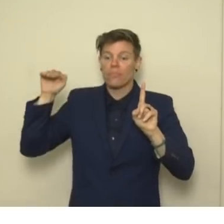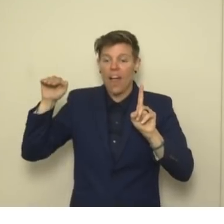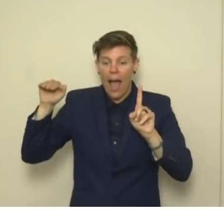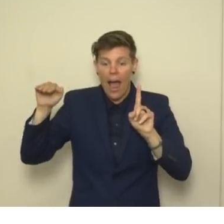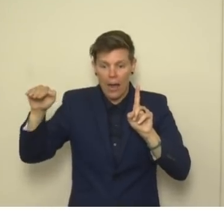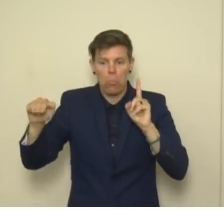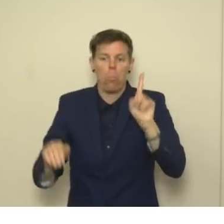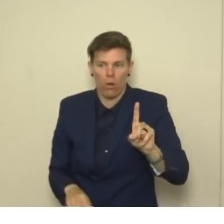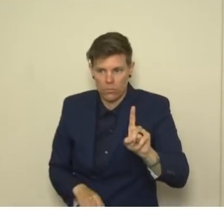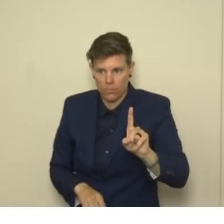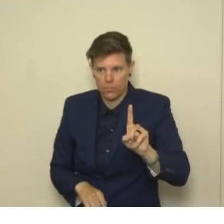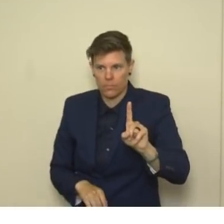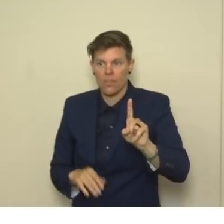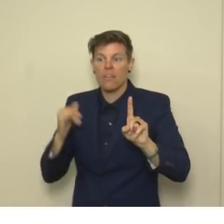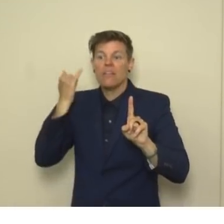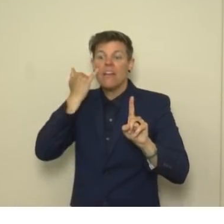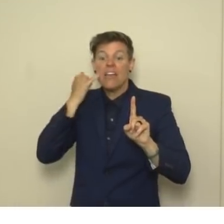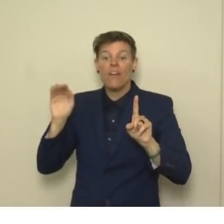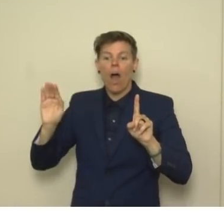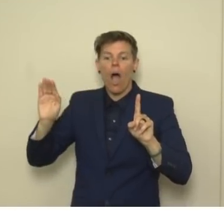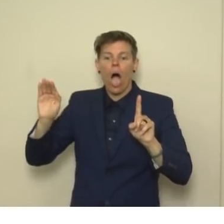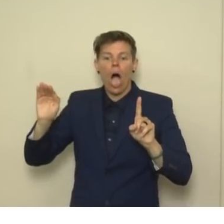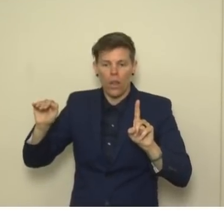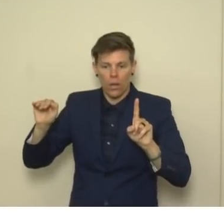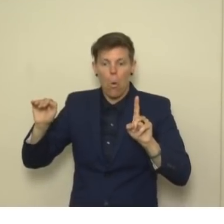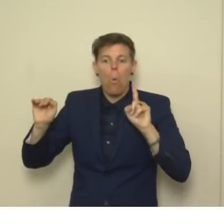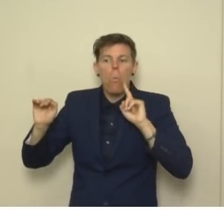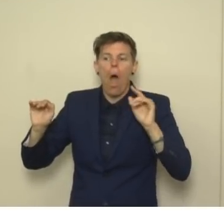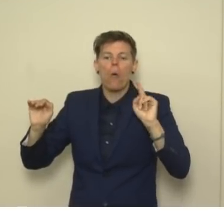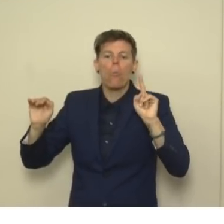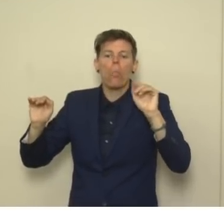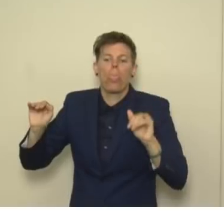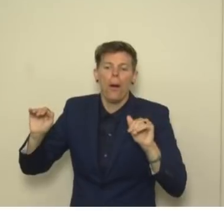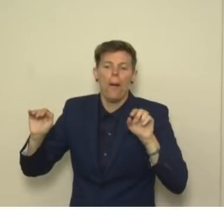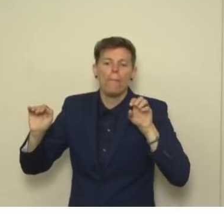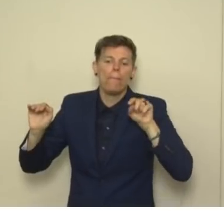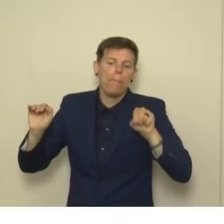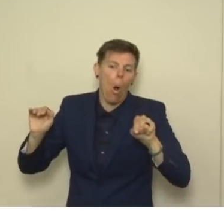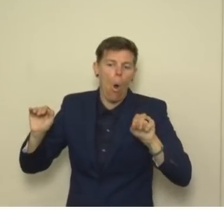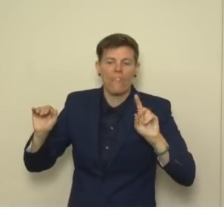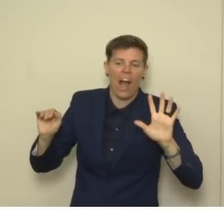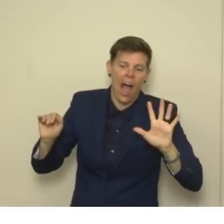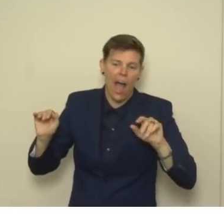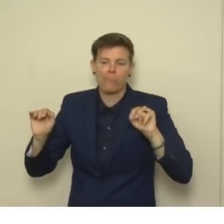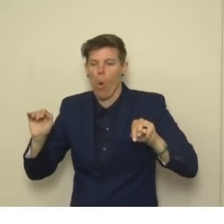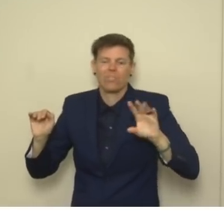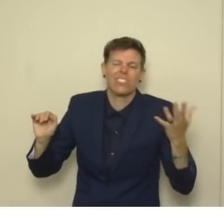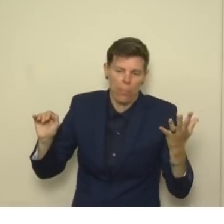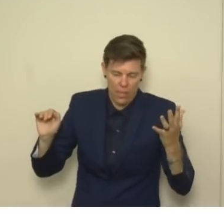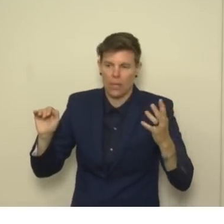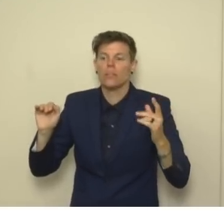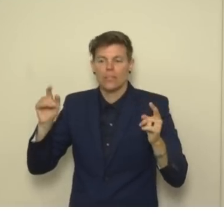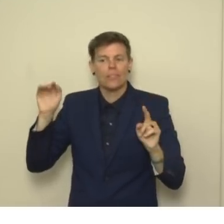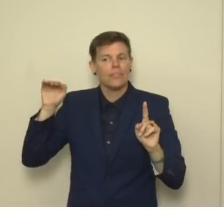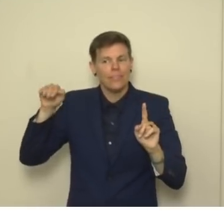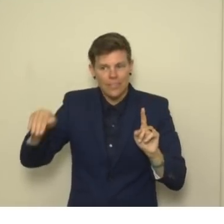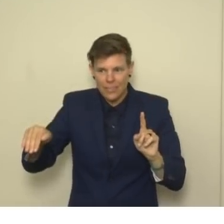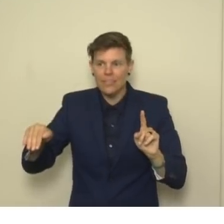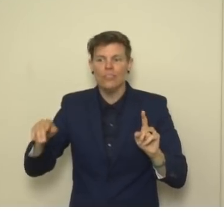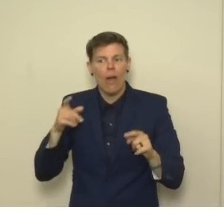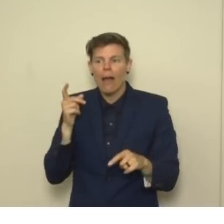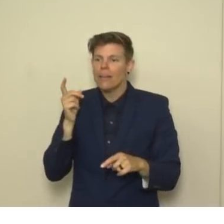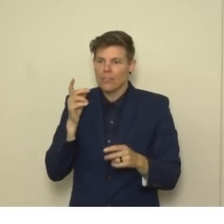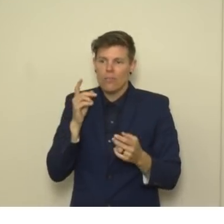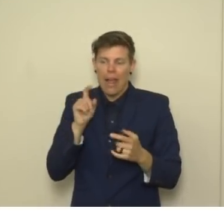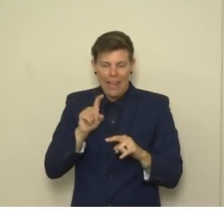when it's going down, then it's less than 1. Well, the problem with the spread rate and using only the spread rate is the spread rate can be 1 if you've